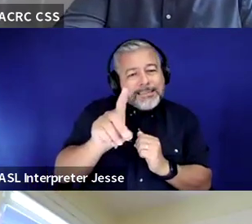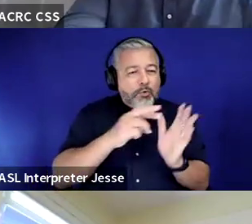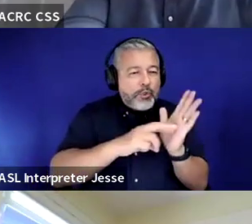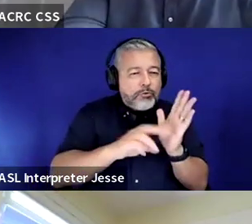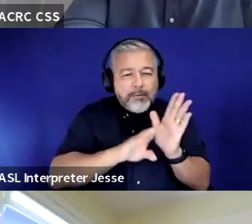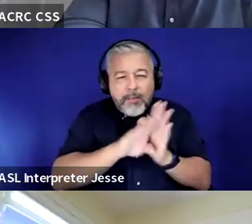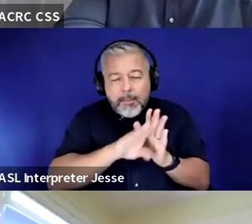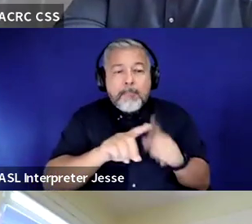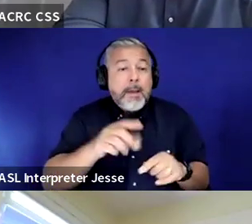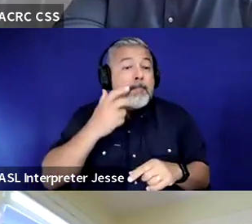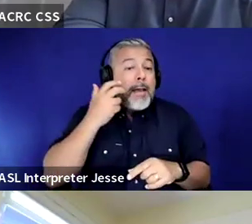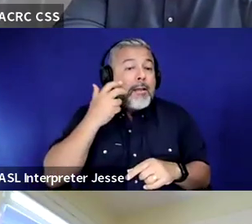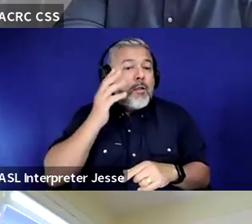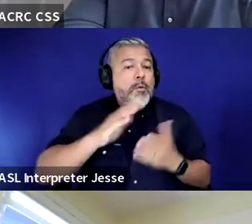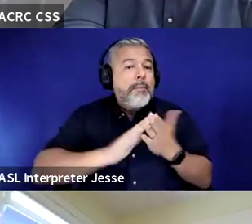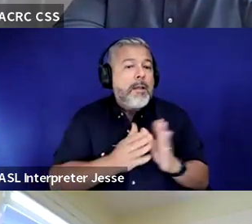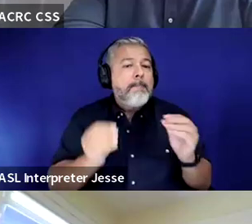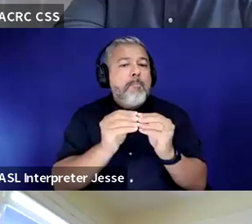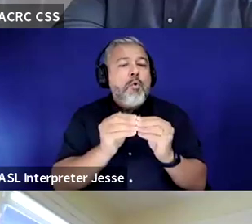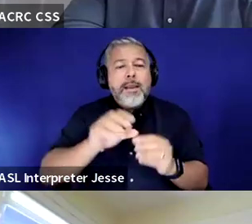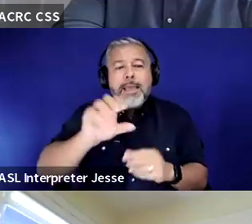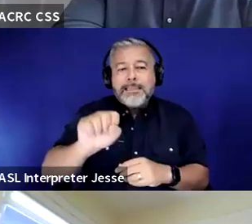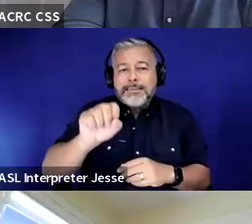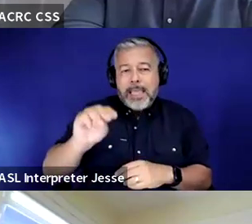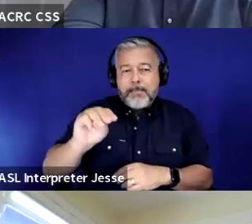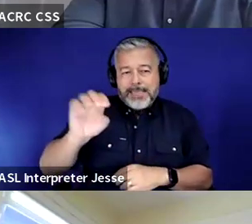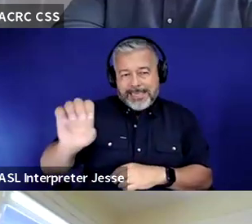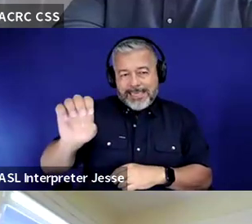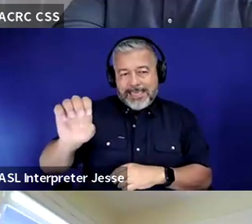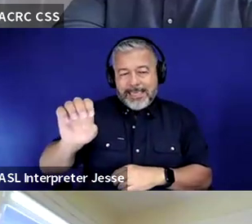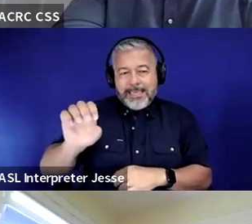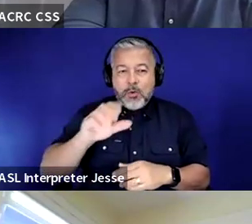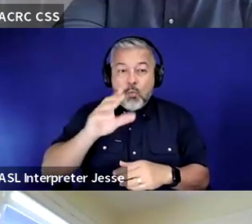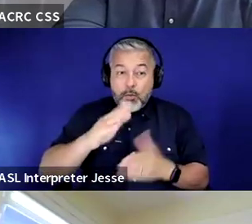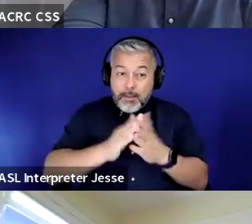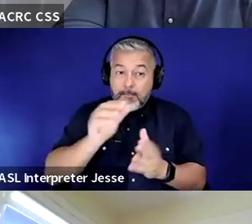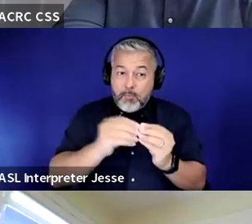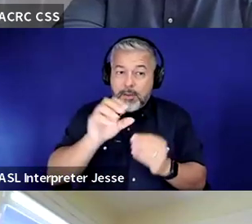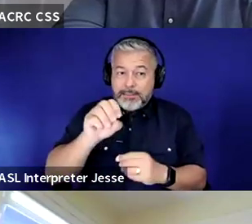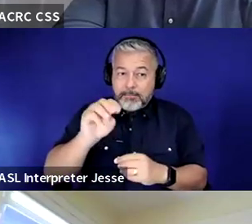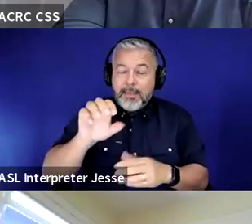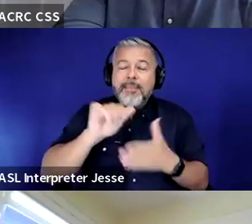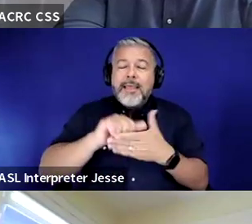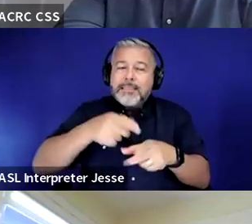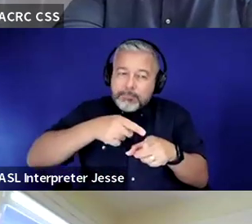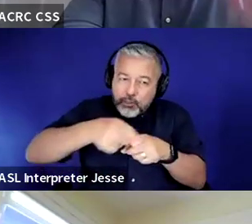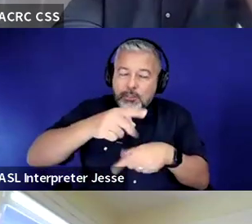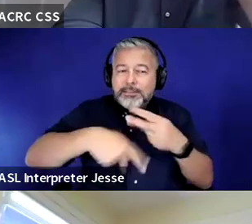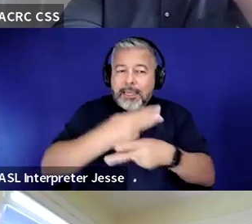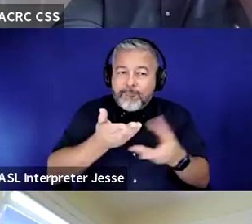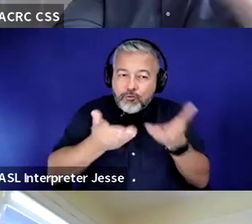continue to become more of the subject matter expert on some of these specialized type of services